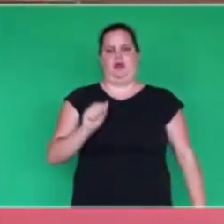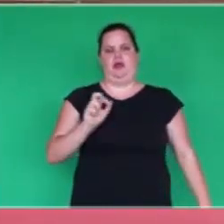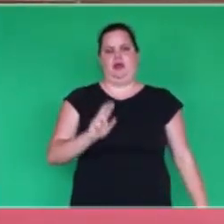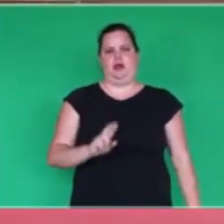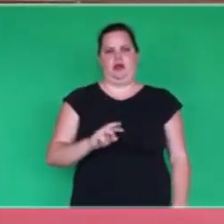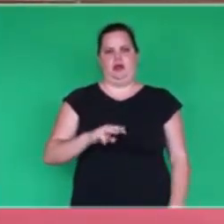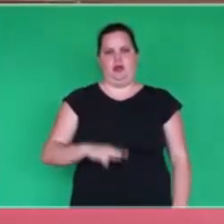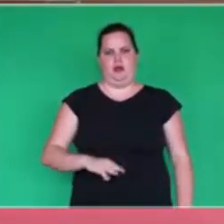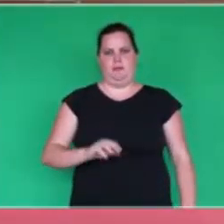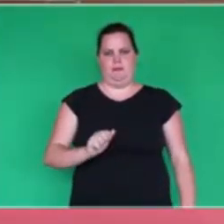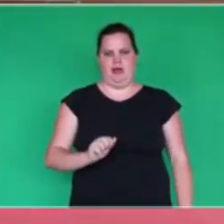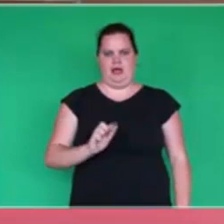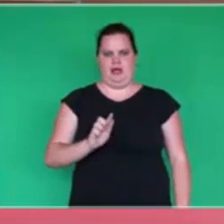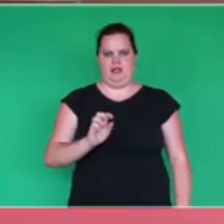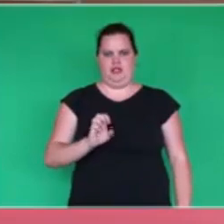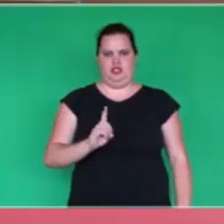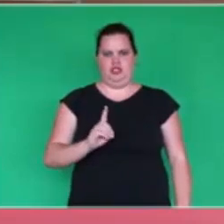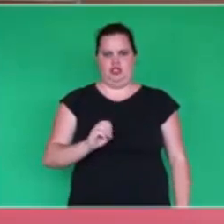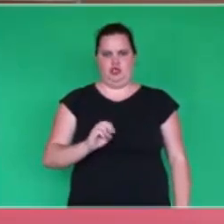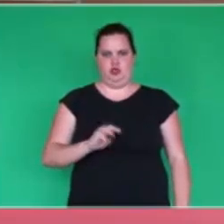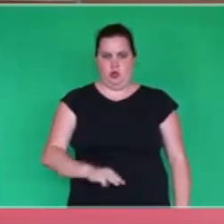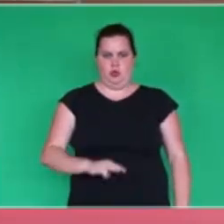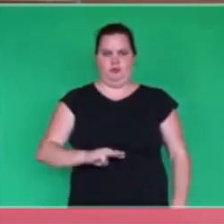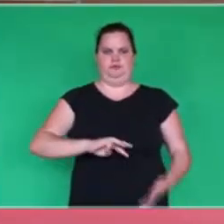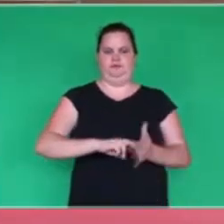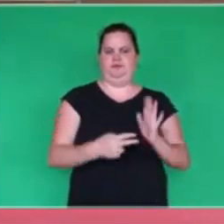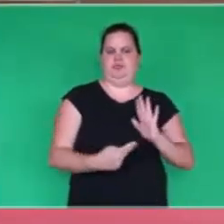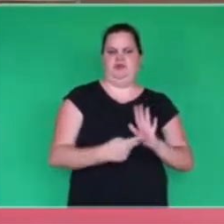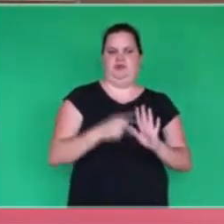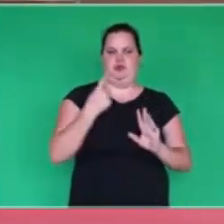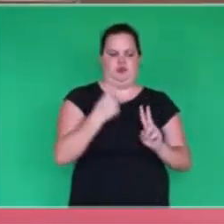a valley which extends from the sea,